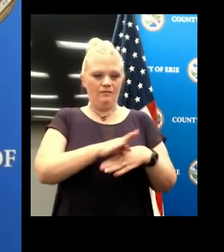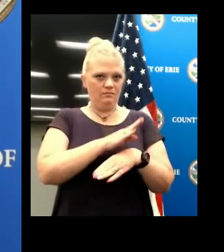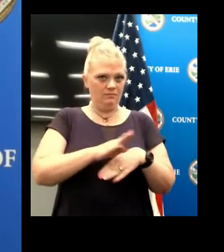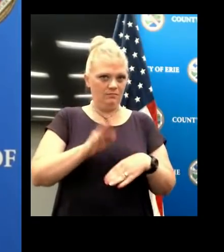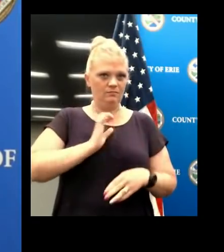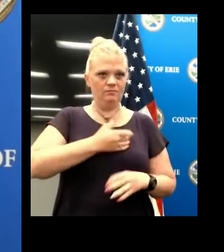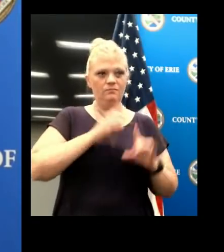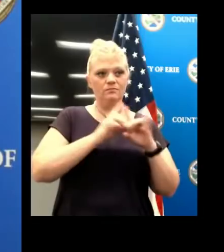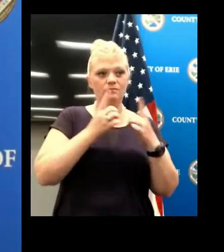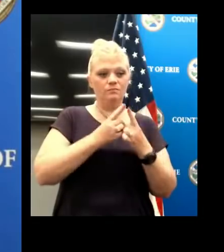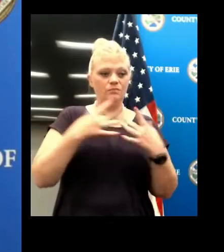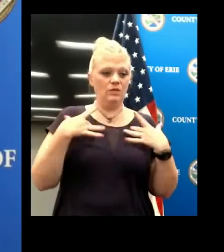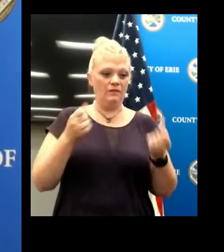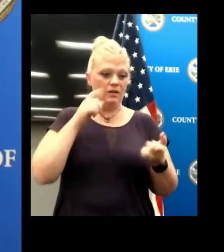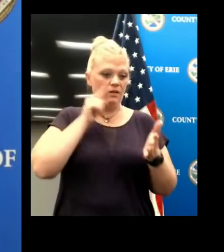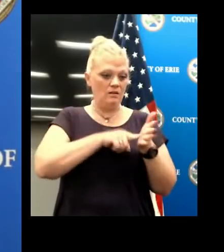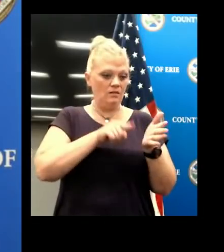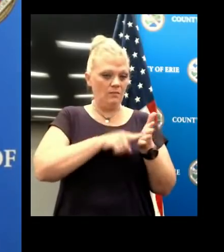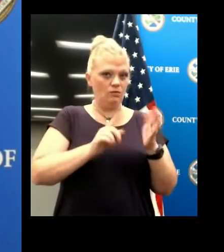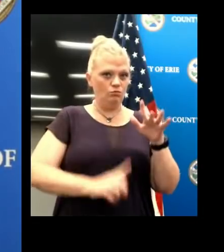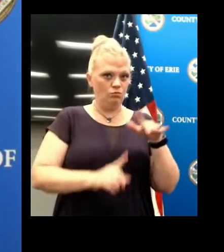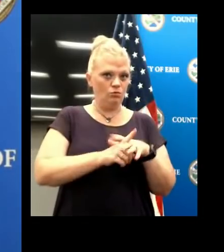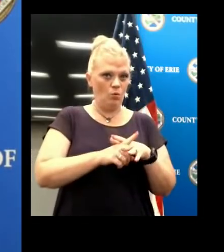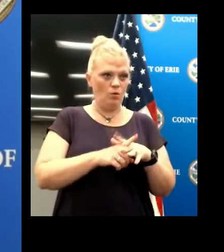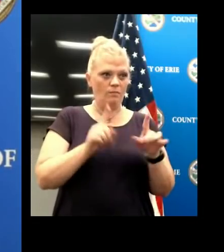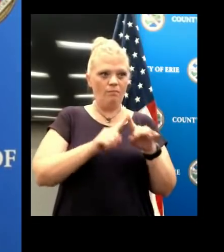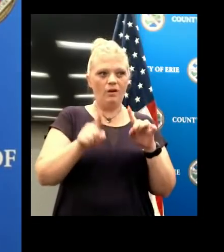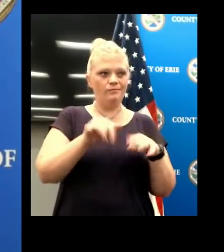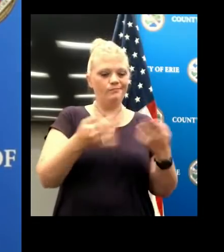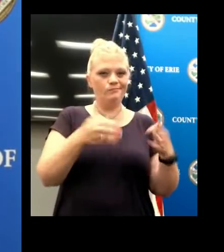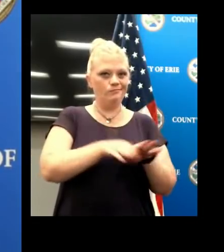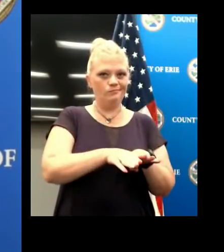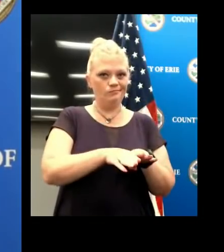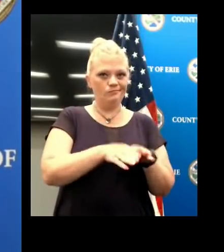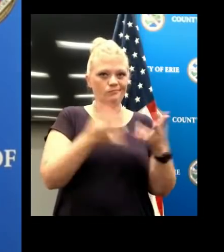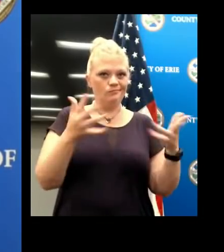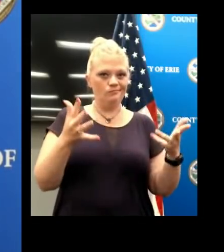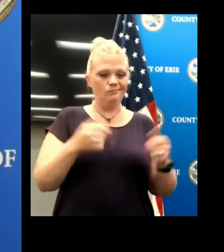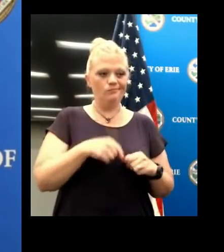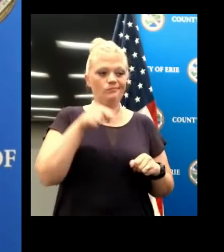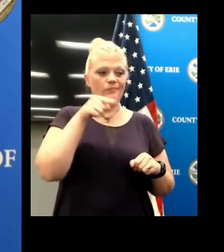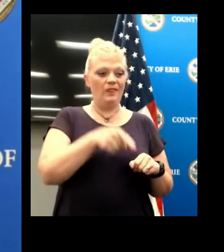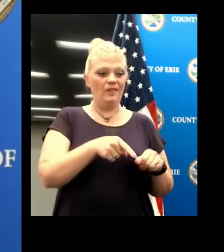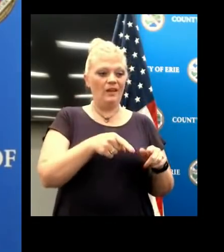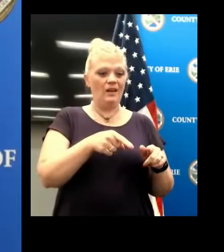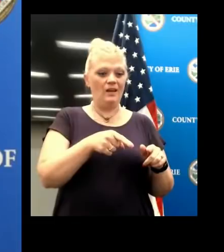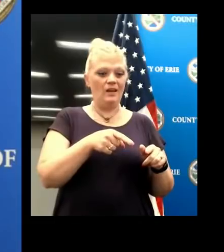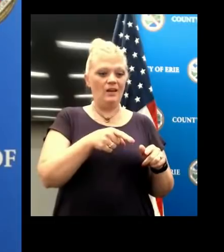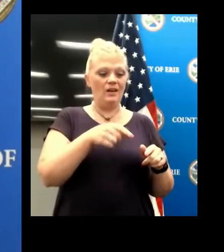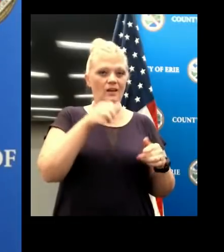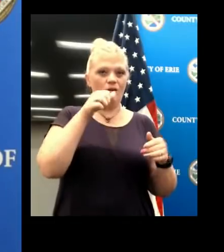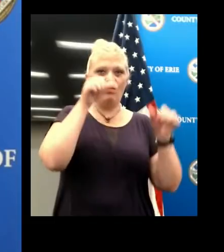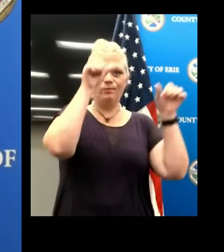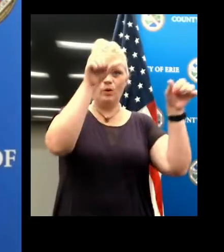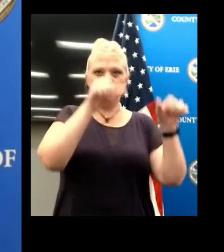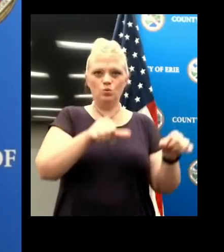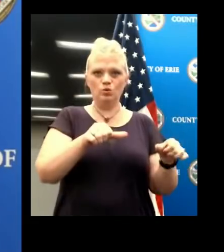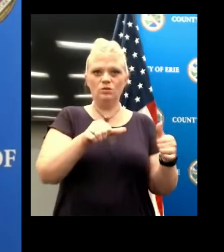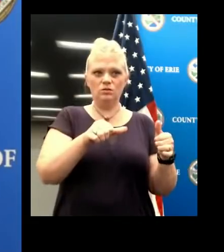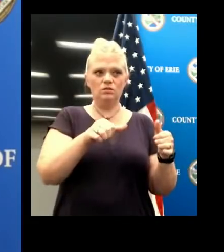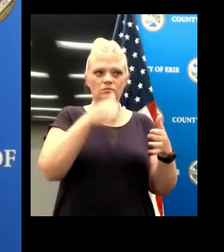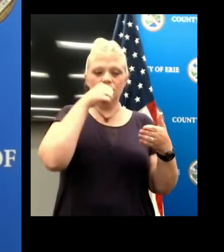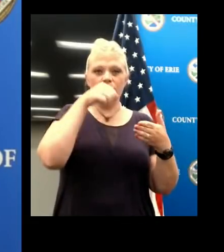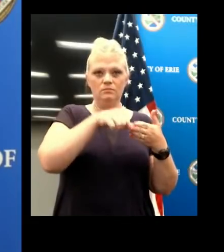Health inspectors were out there earlier, but the establishment was closed. They have left notice on the door of the